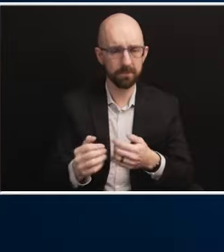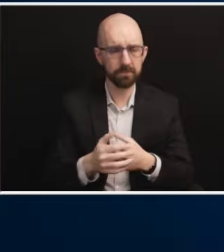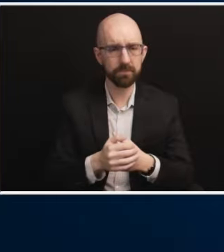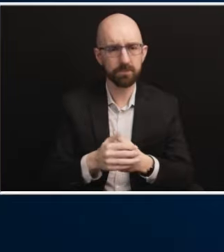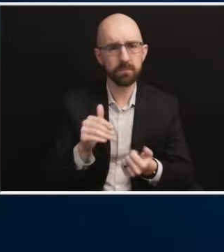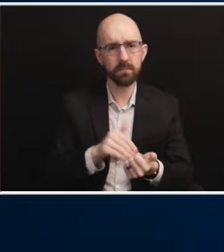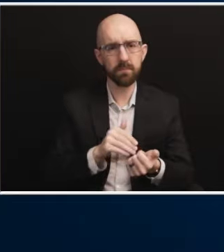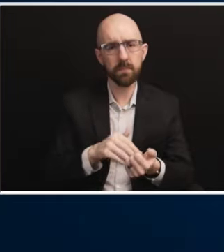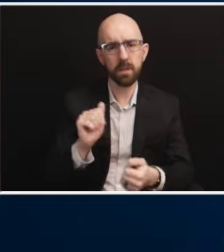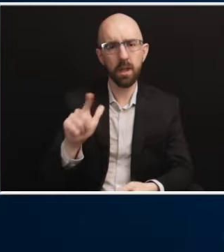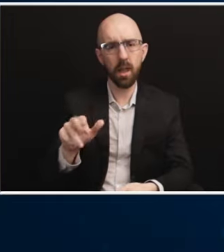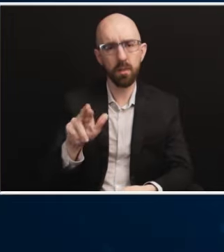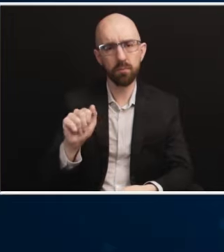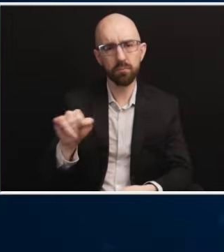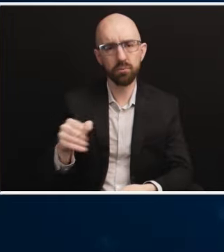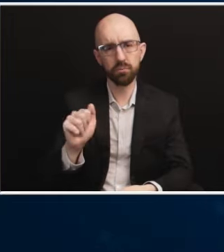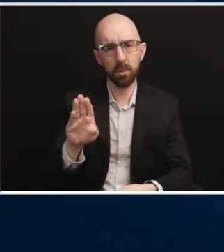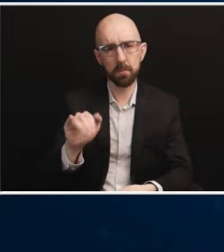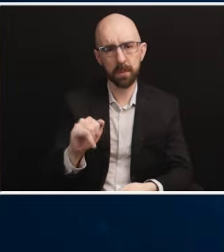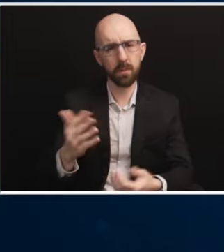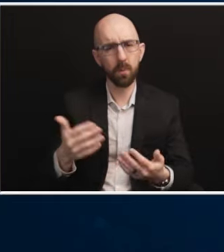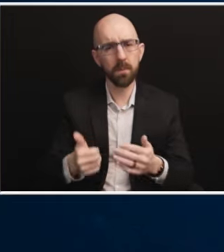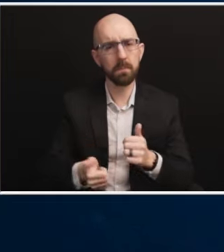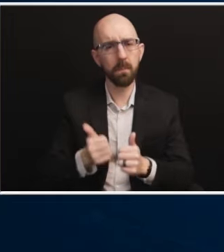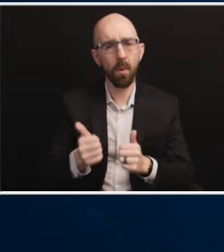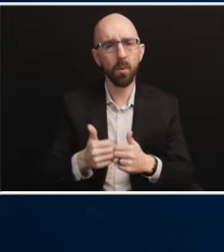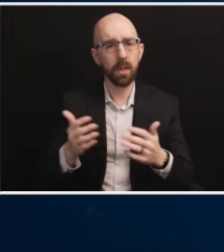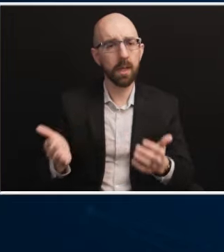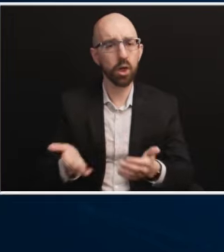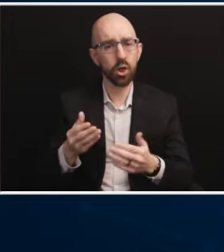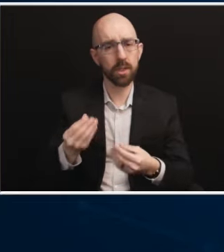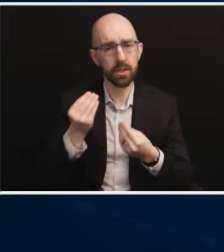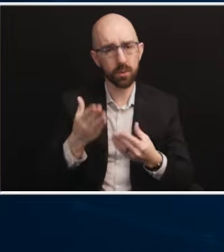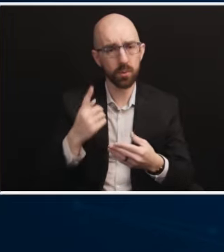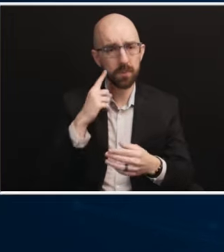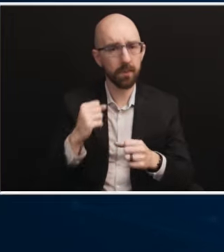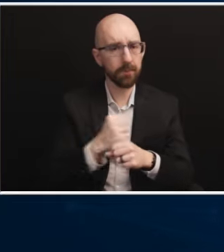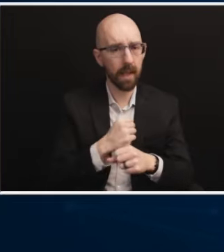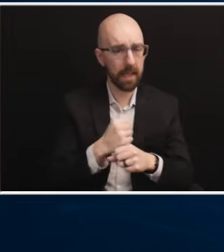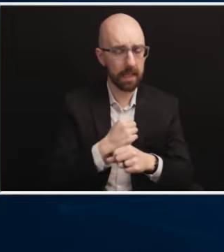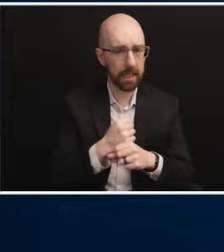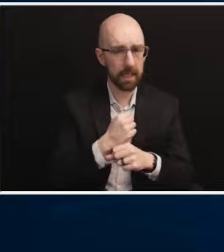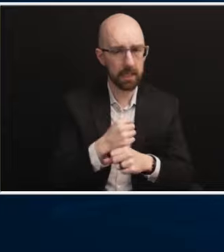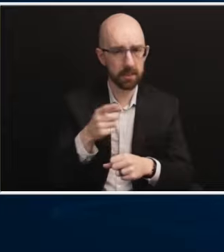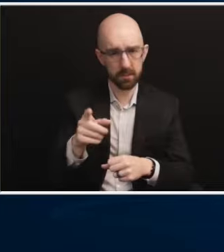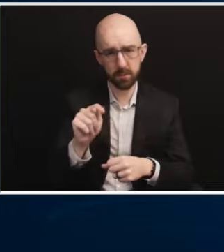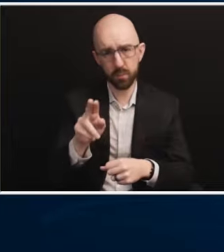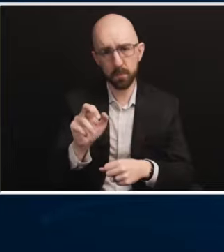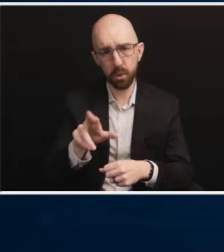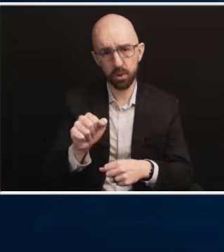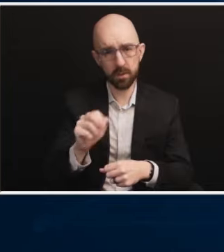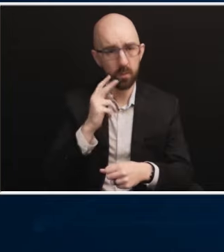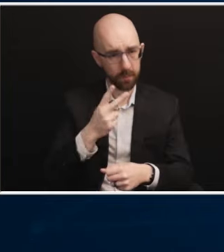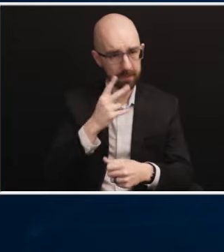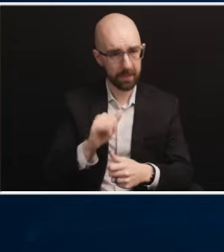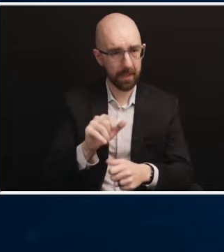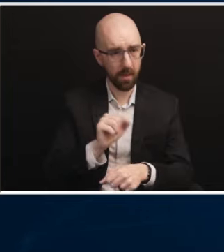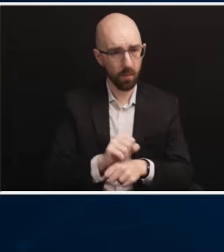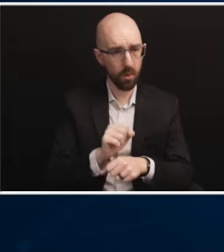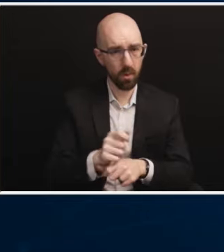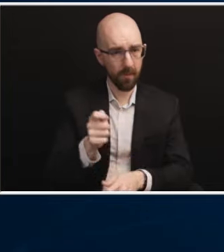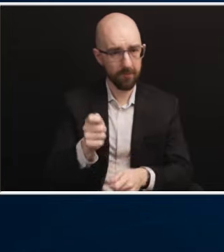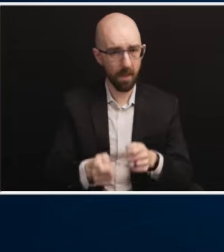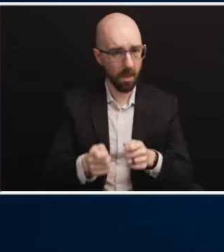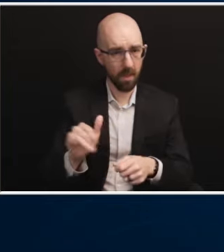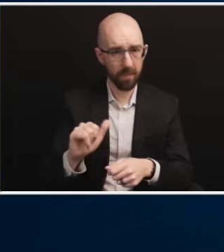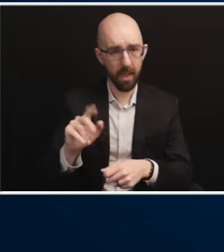questions for you. What is the most encouraging news in fighting solid tumors? Will we see this work evolve like CAR T has for blood cancers anytime soon?